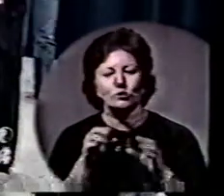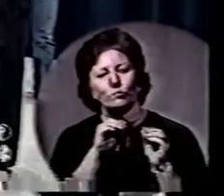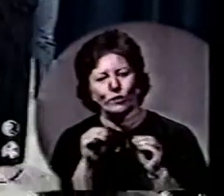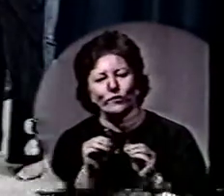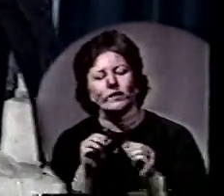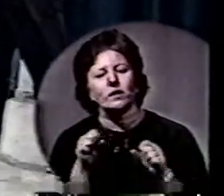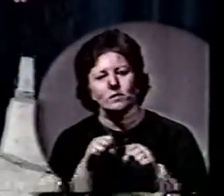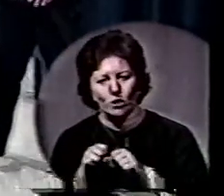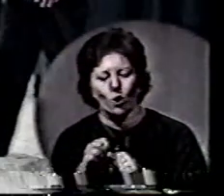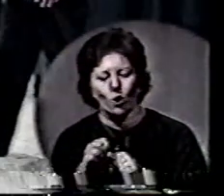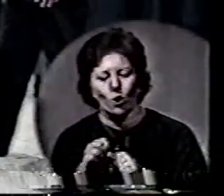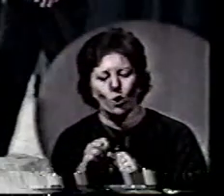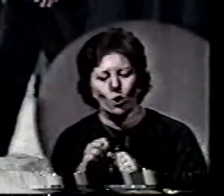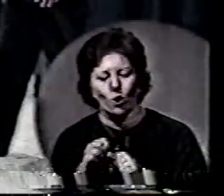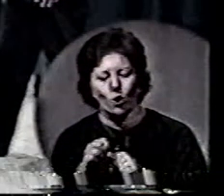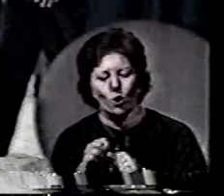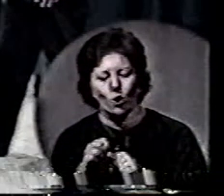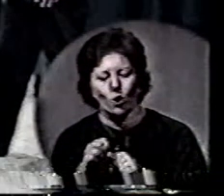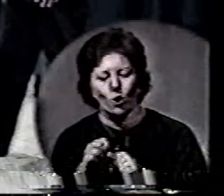So I'm going to have Dave help me